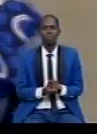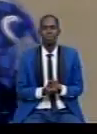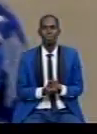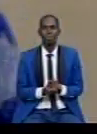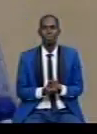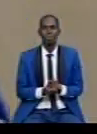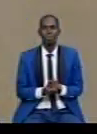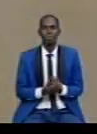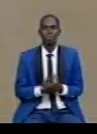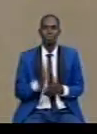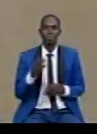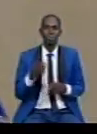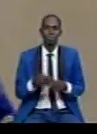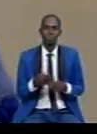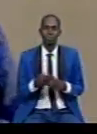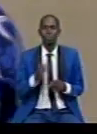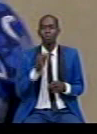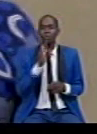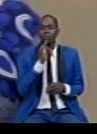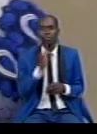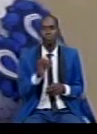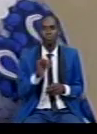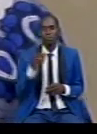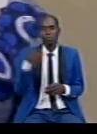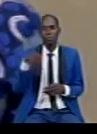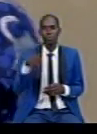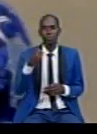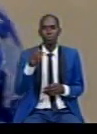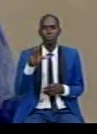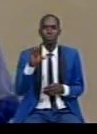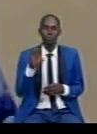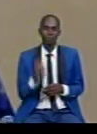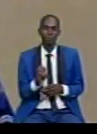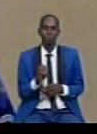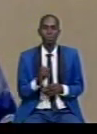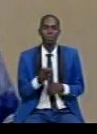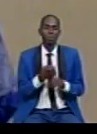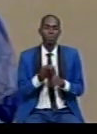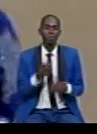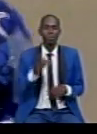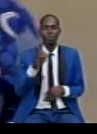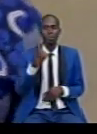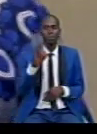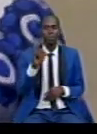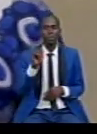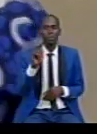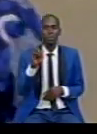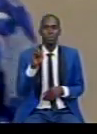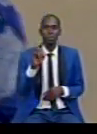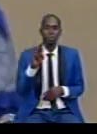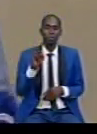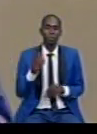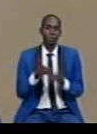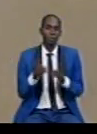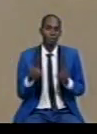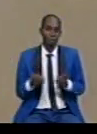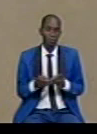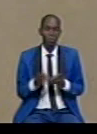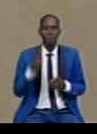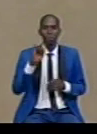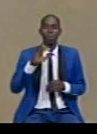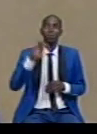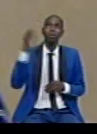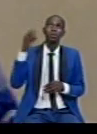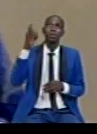My name's Peace Odafe from Diamond District. By the grace of God, I